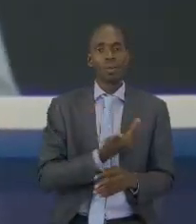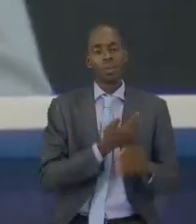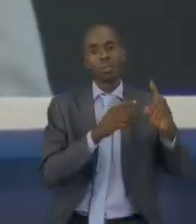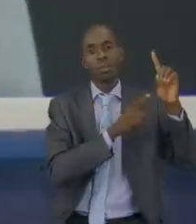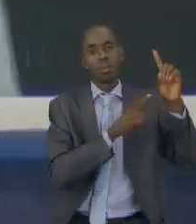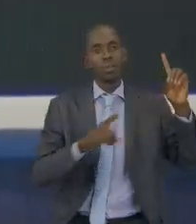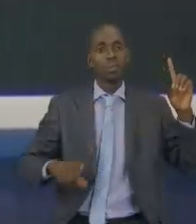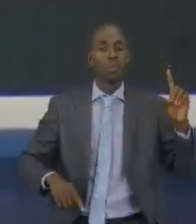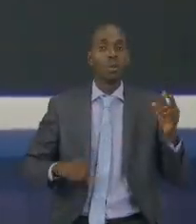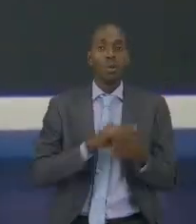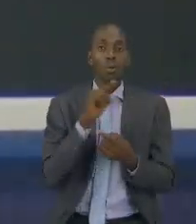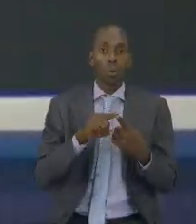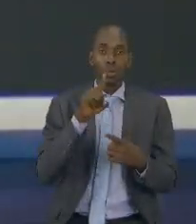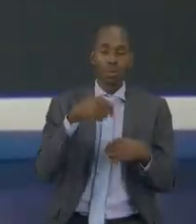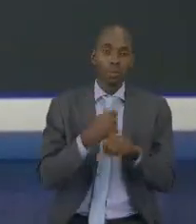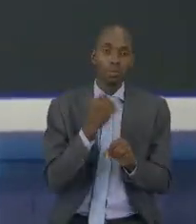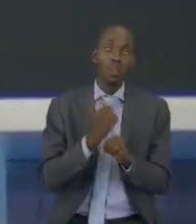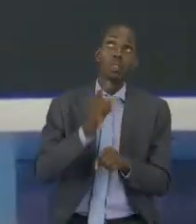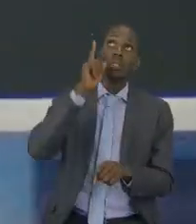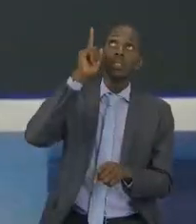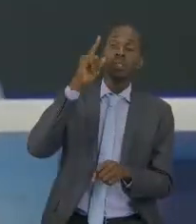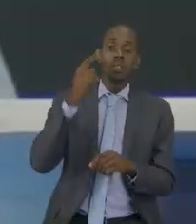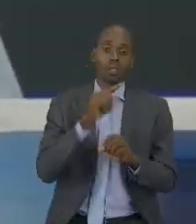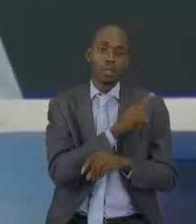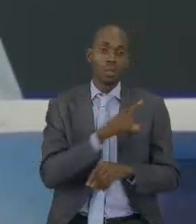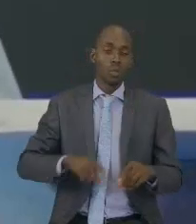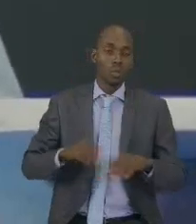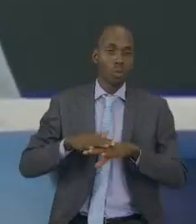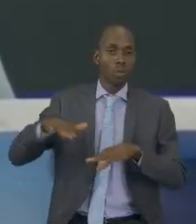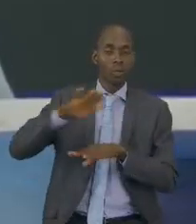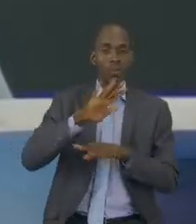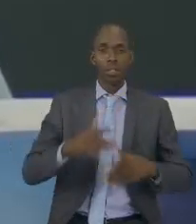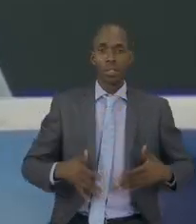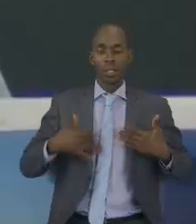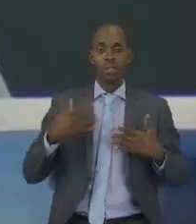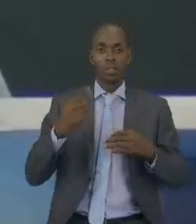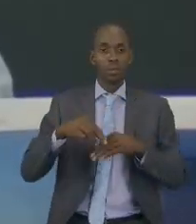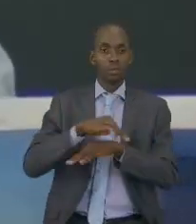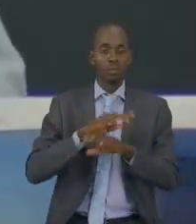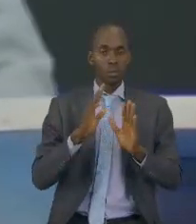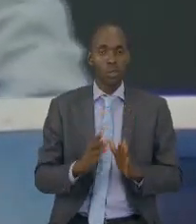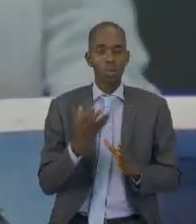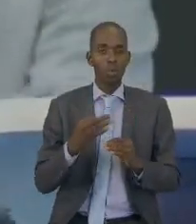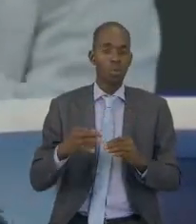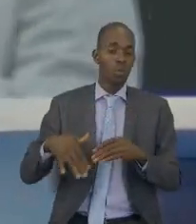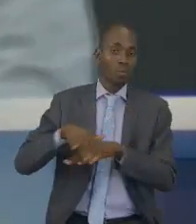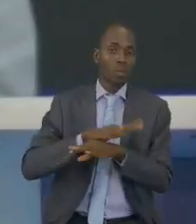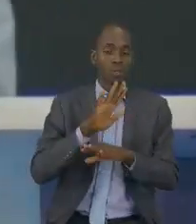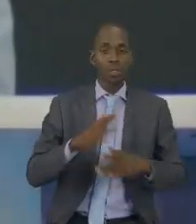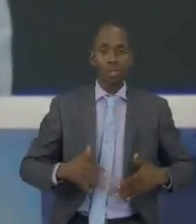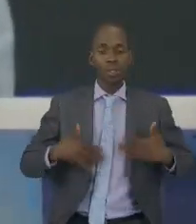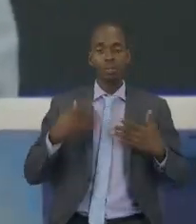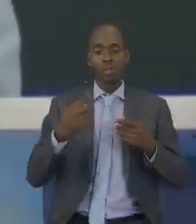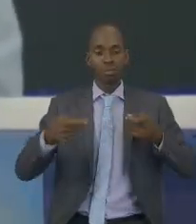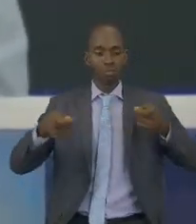Lord. When you make Him the Lord of your life, the master of your life, the director